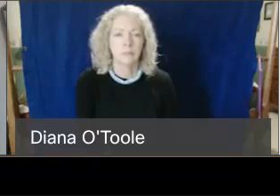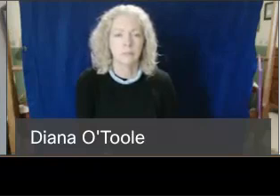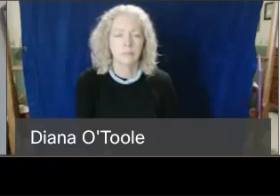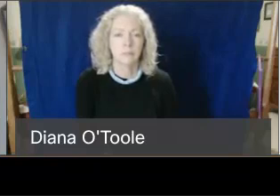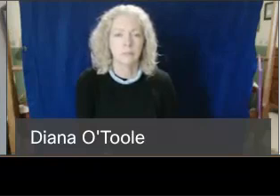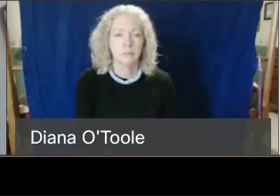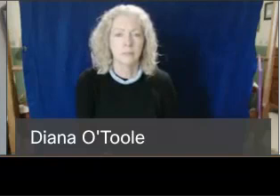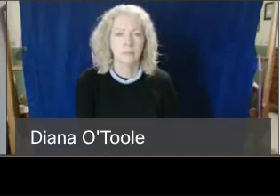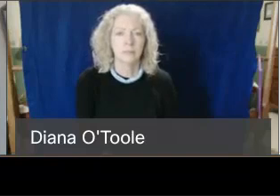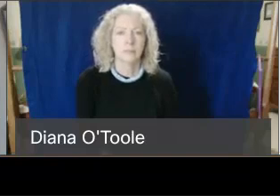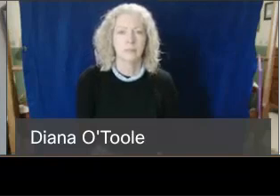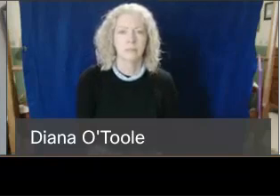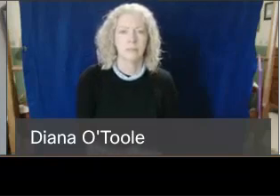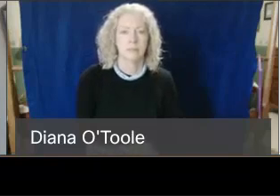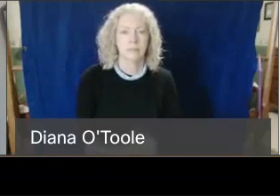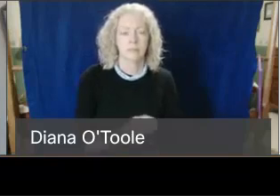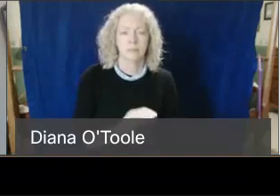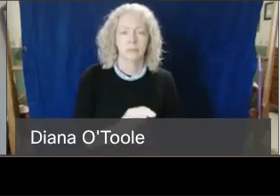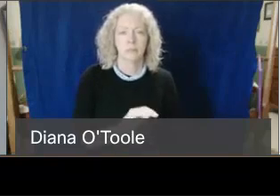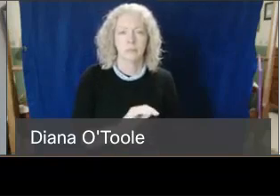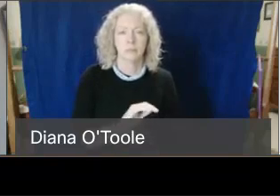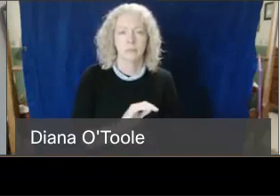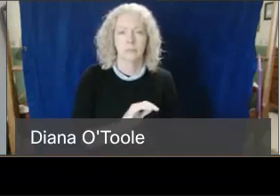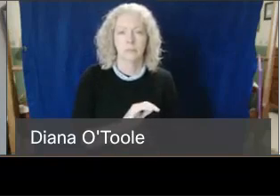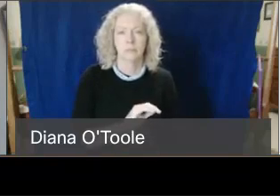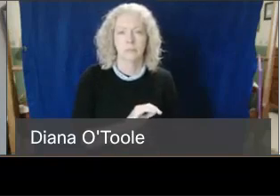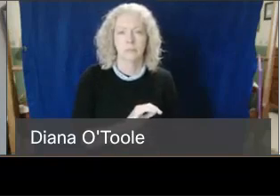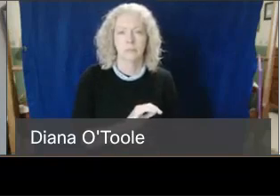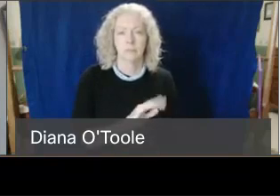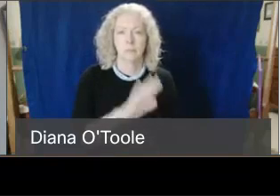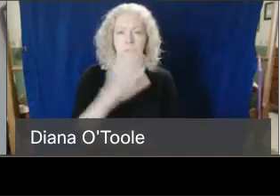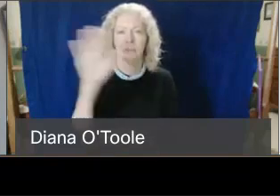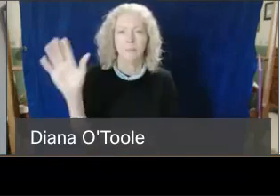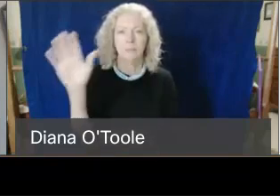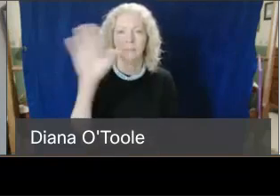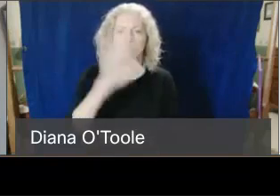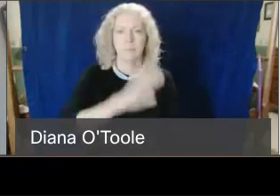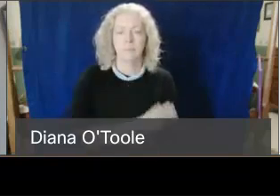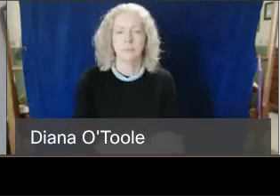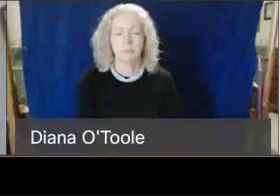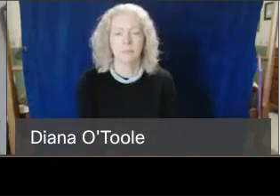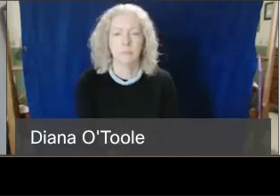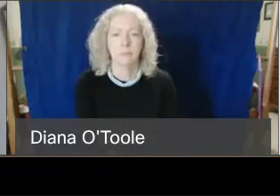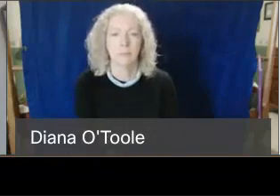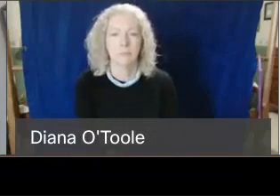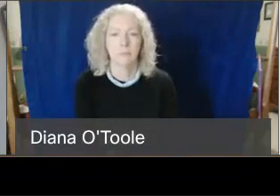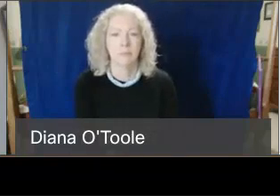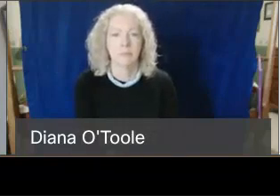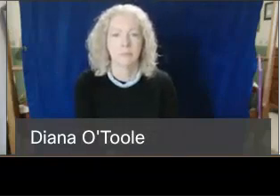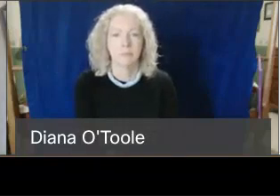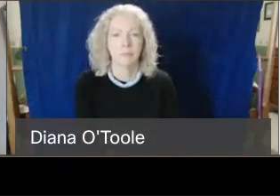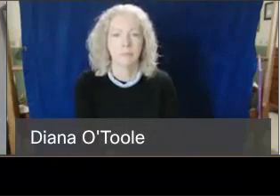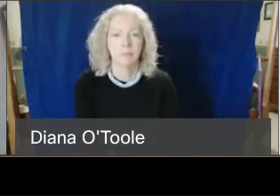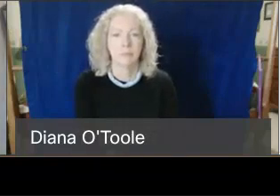job of getting those prepared and sent out to students. And students responded they were by and large successful.